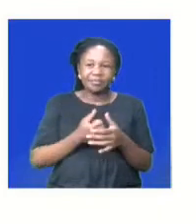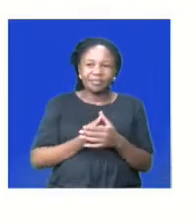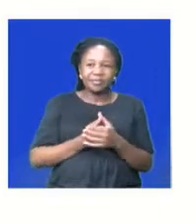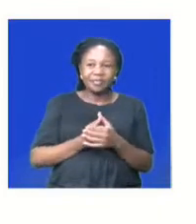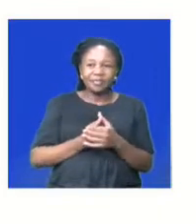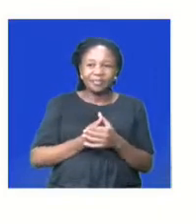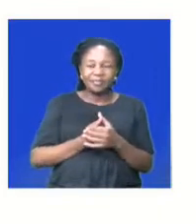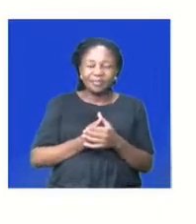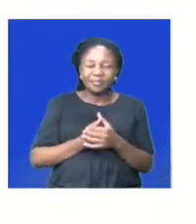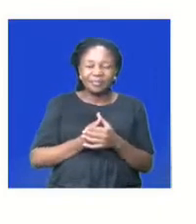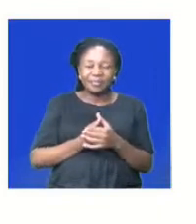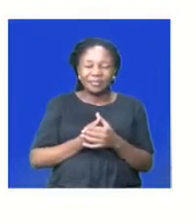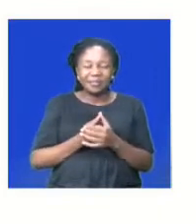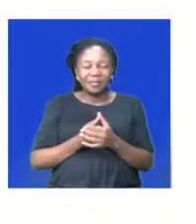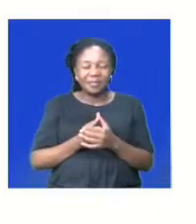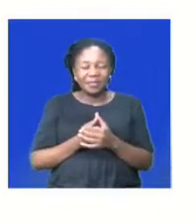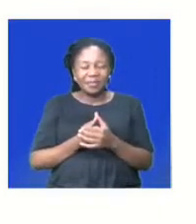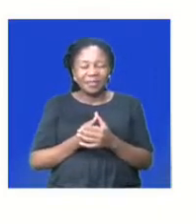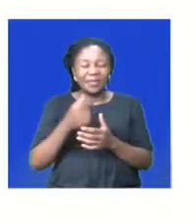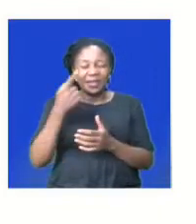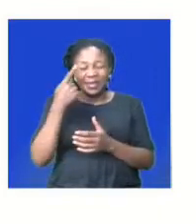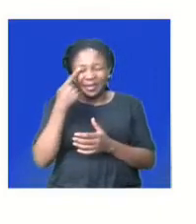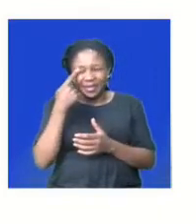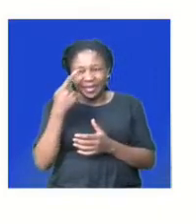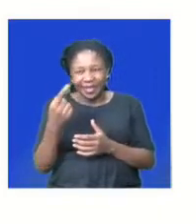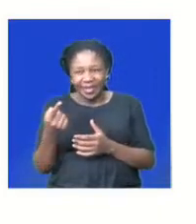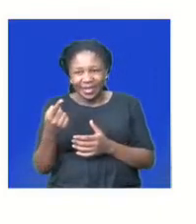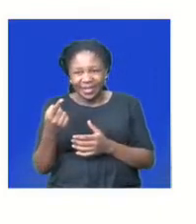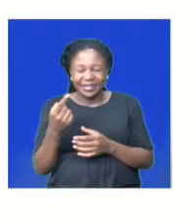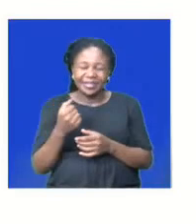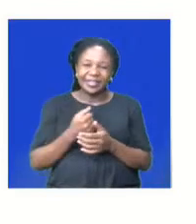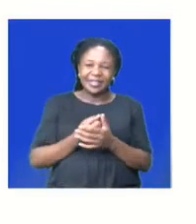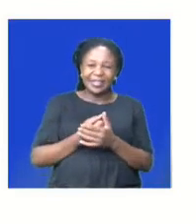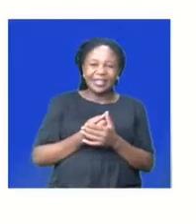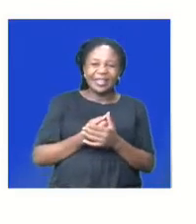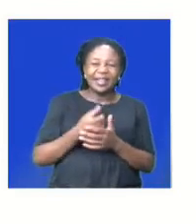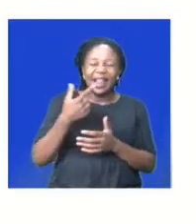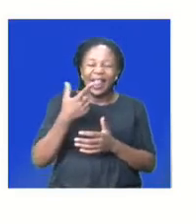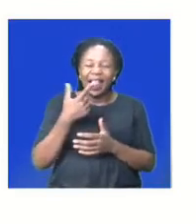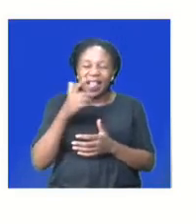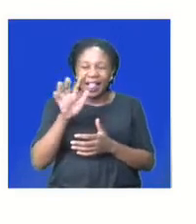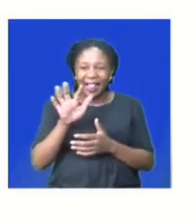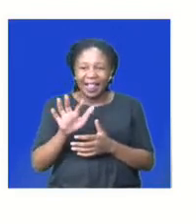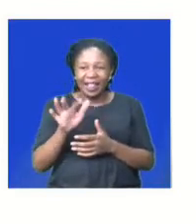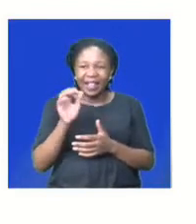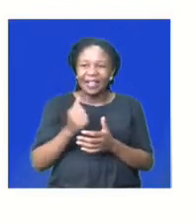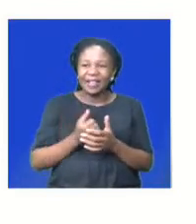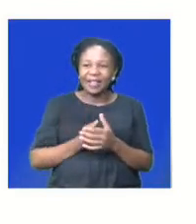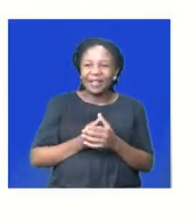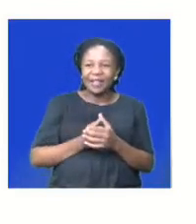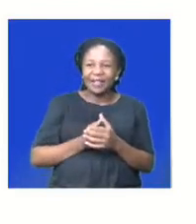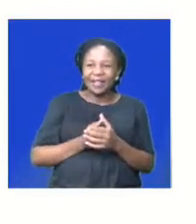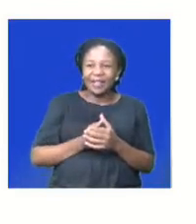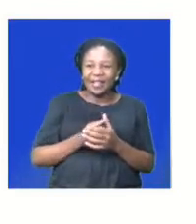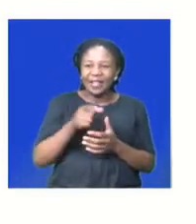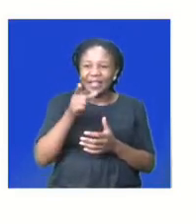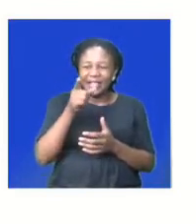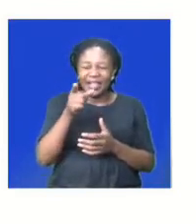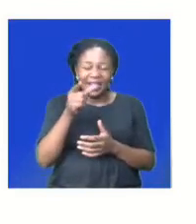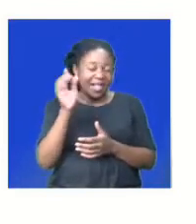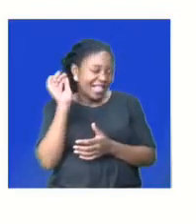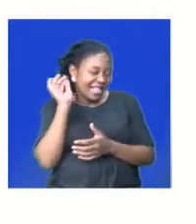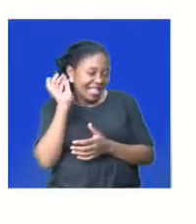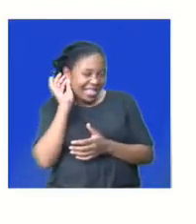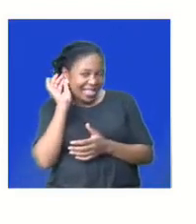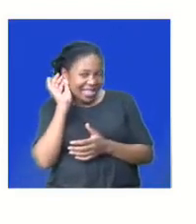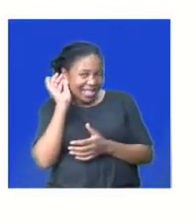sight, sense of taste, sense of smell, and the sense of